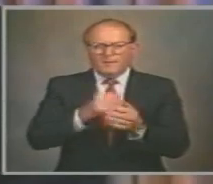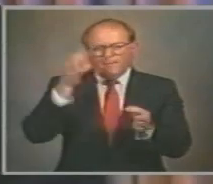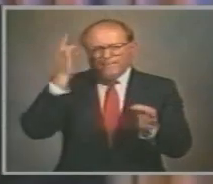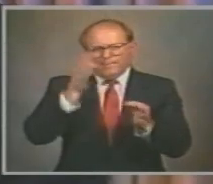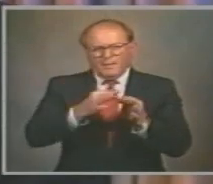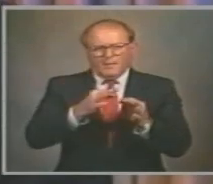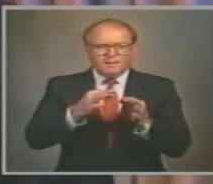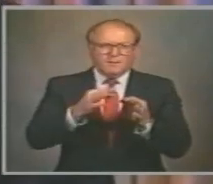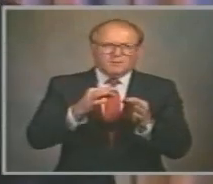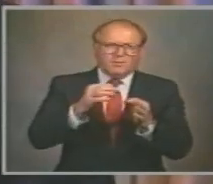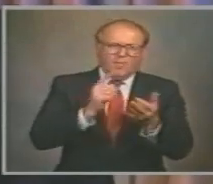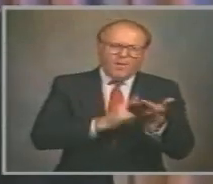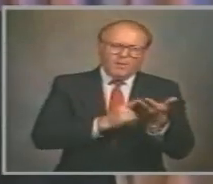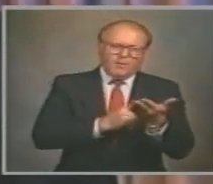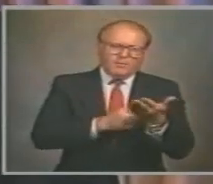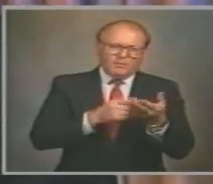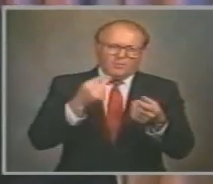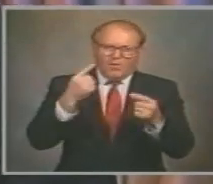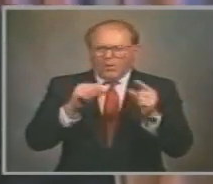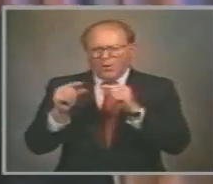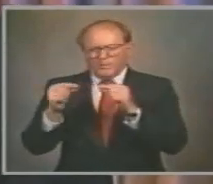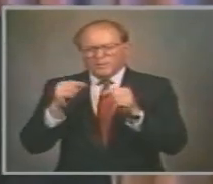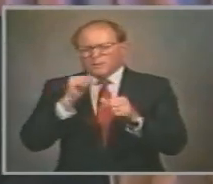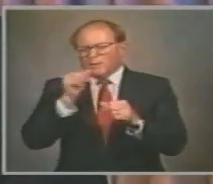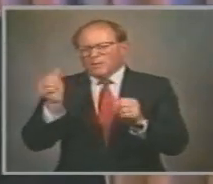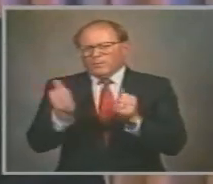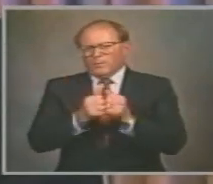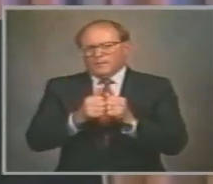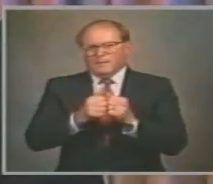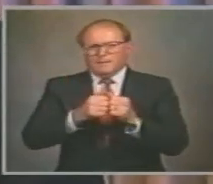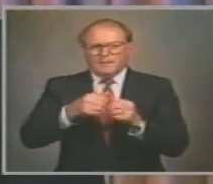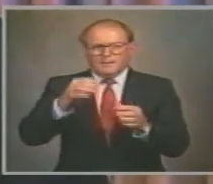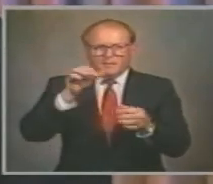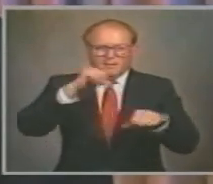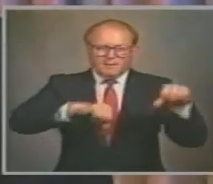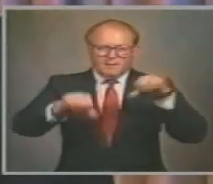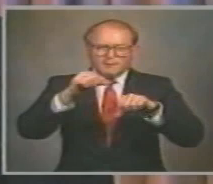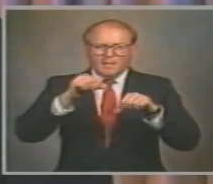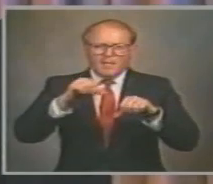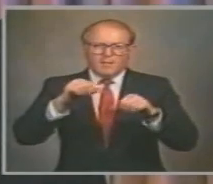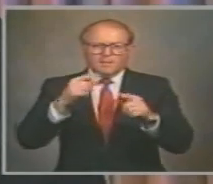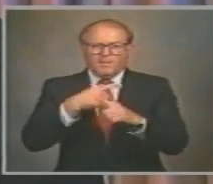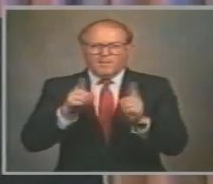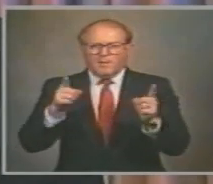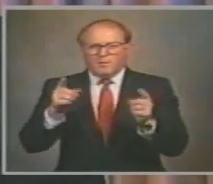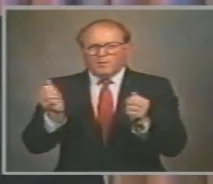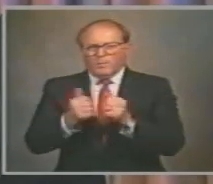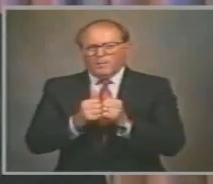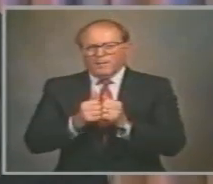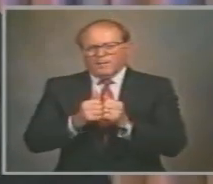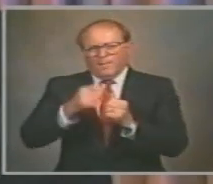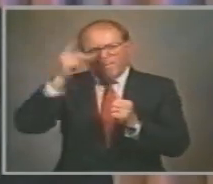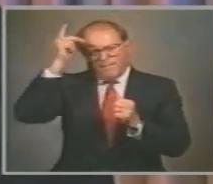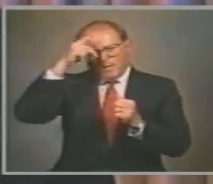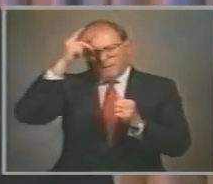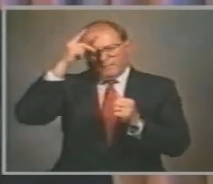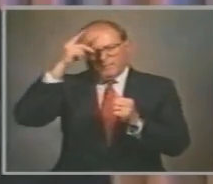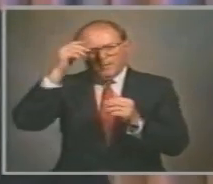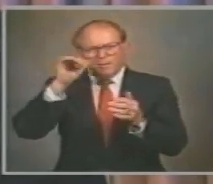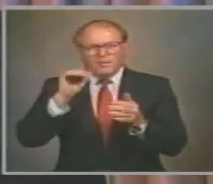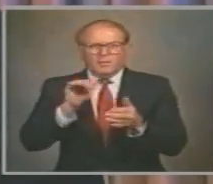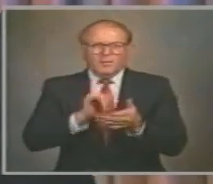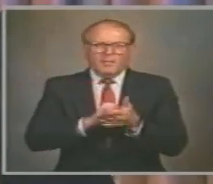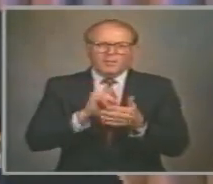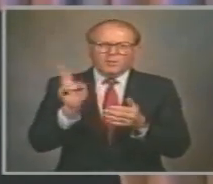Faith's quarrel is really not with science then, but with philosophy, the use or the meaning given to the